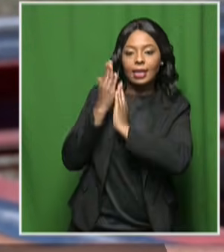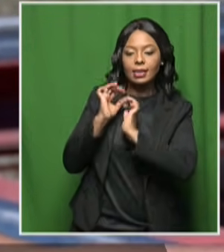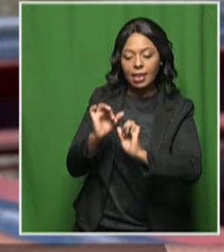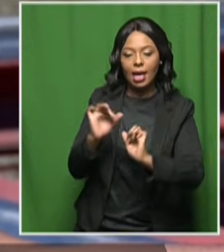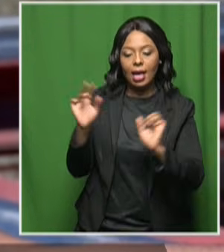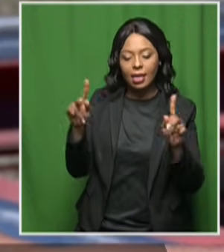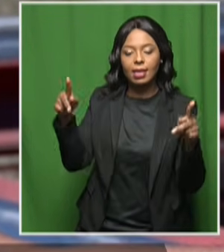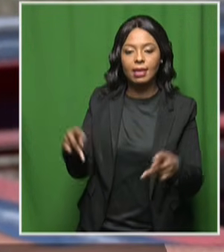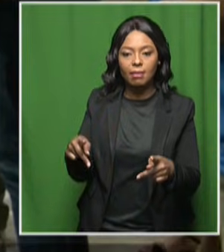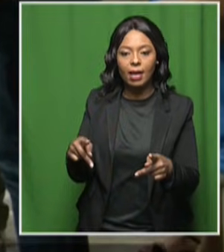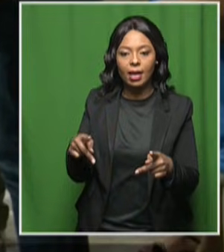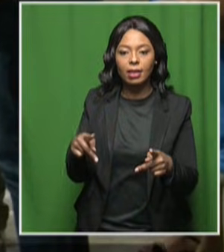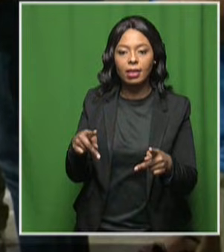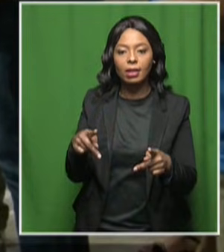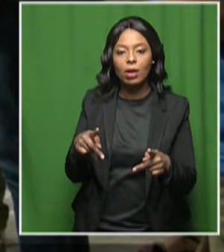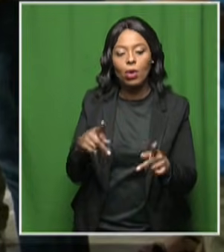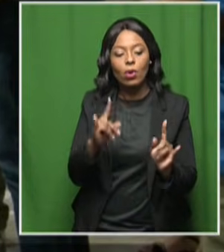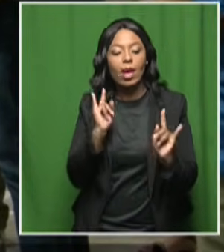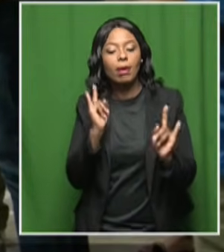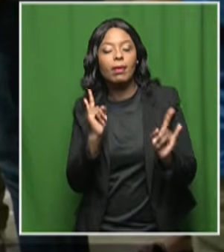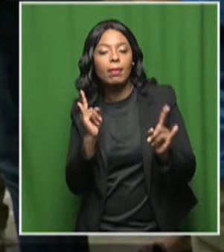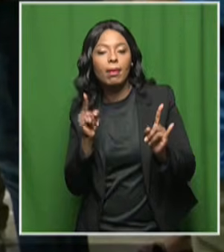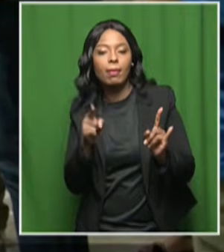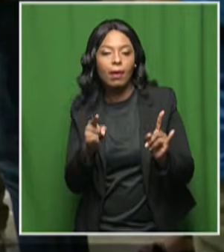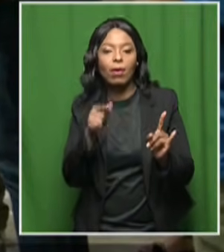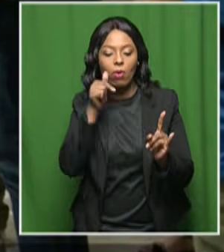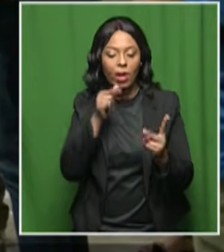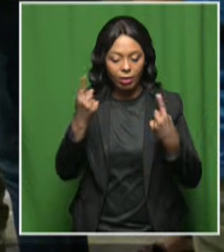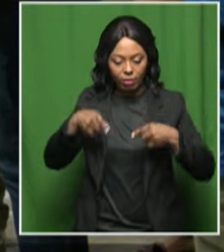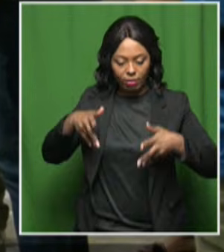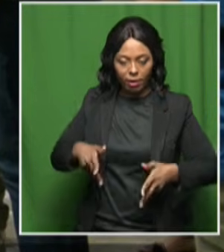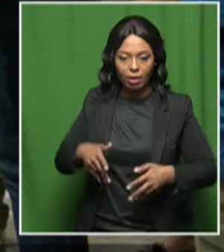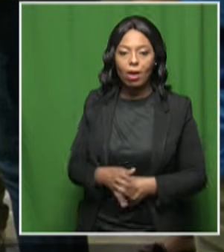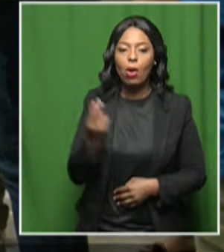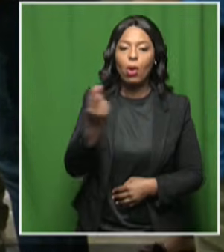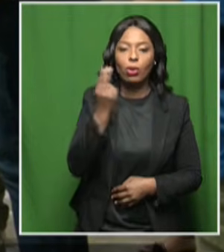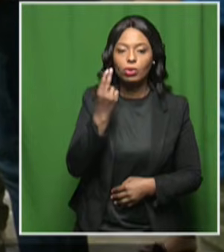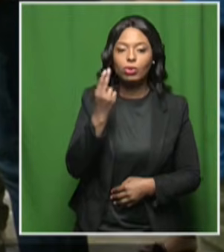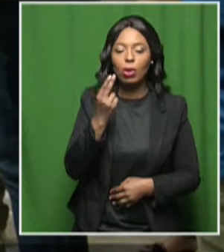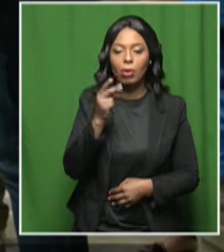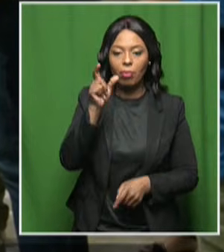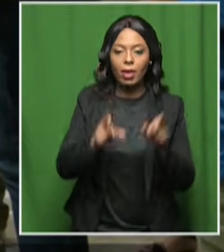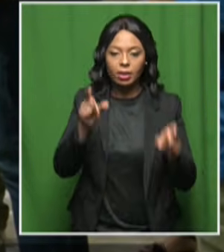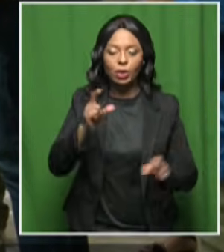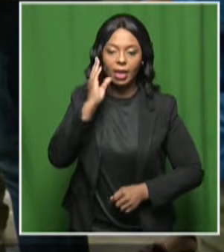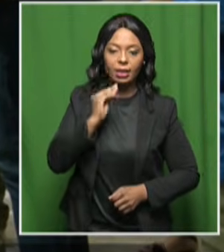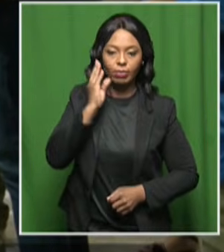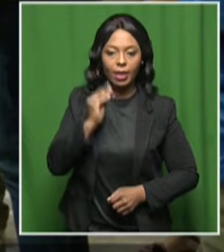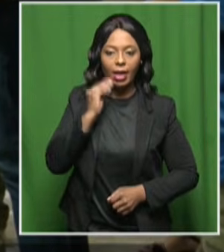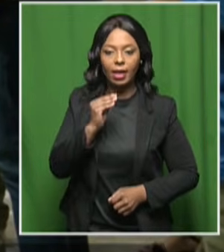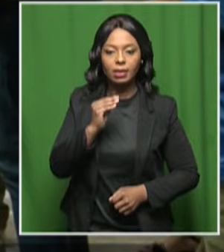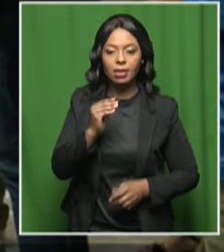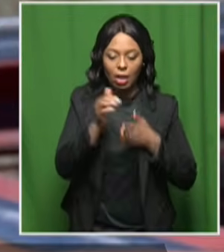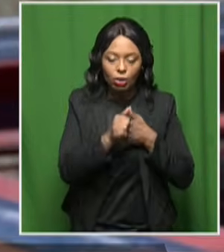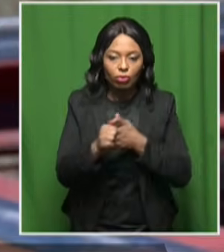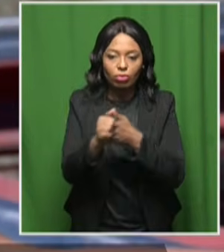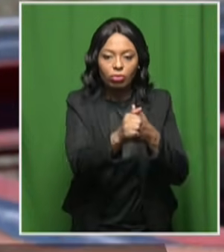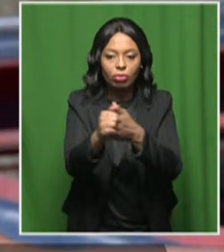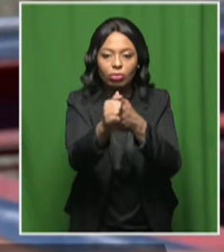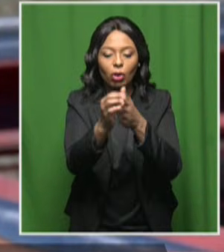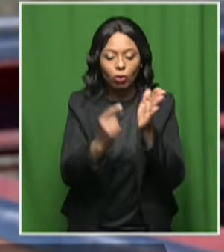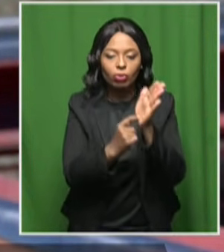Also, you get very charismatic tour guides here at the Big Hole. Me, myself, I'm a very, very charismatic tour guide.